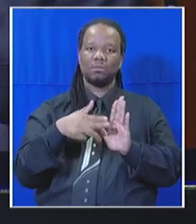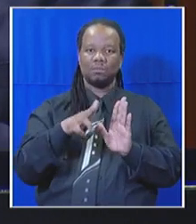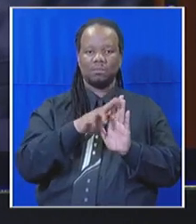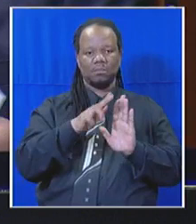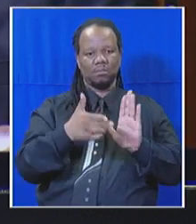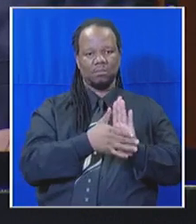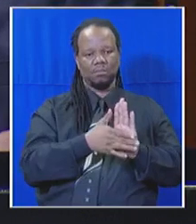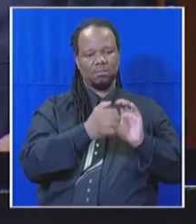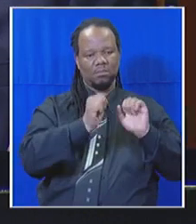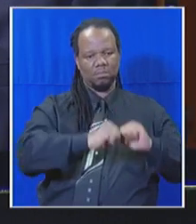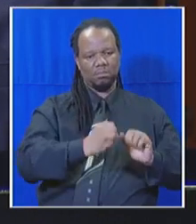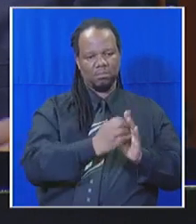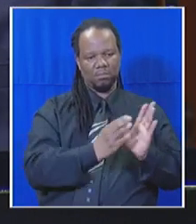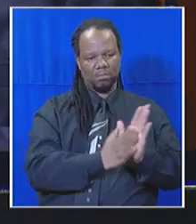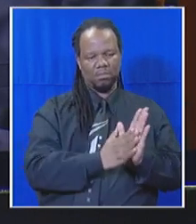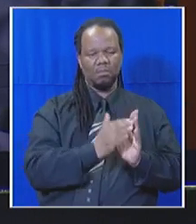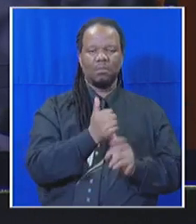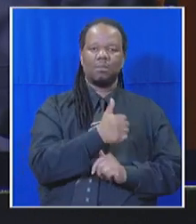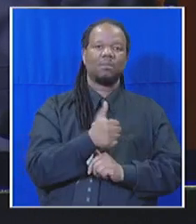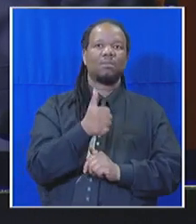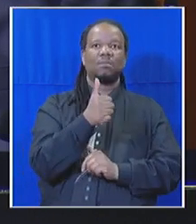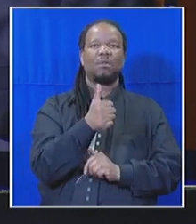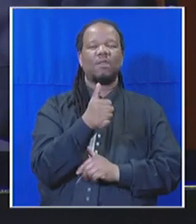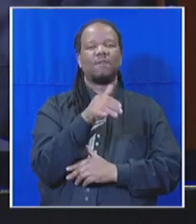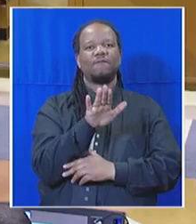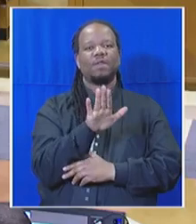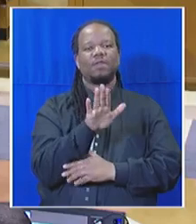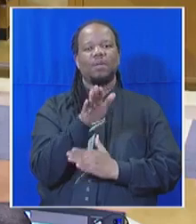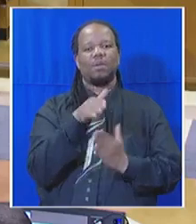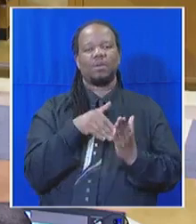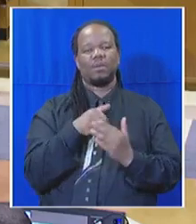to. The Secretary will read the fifth order.